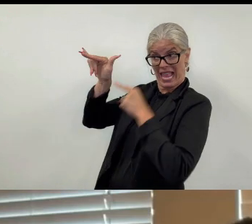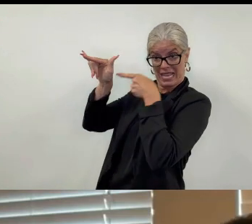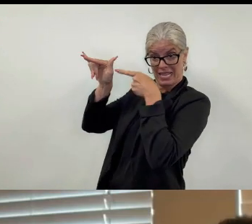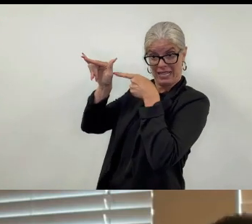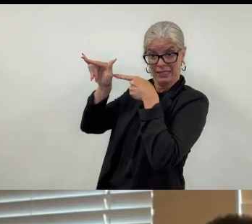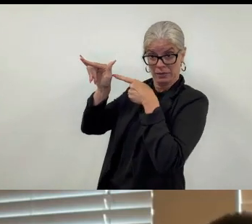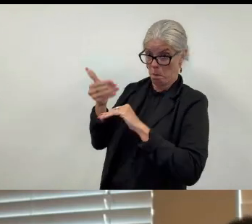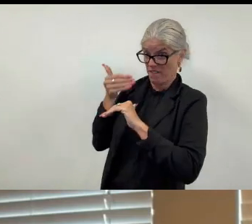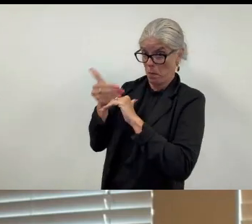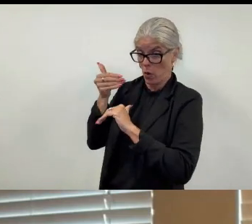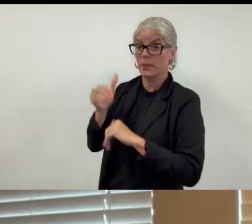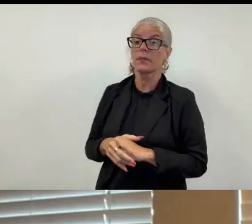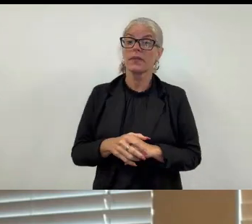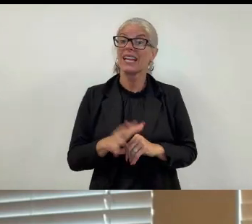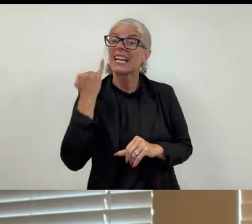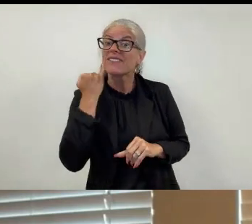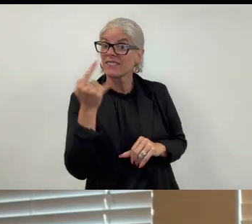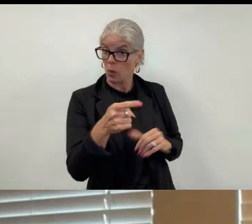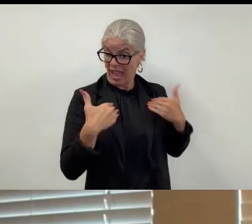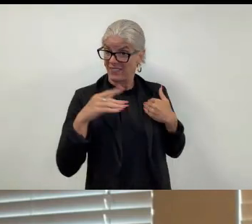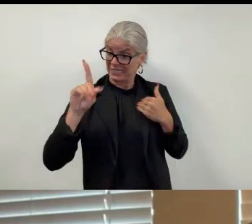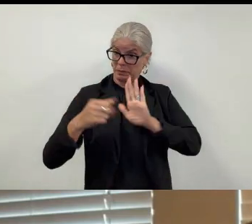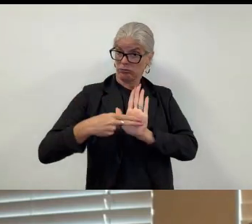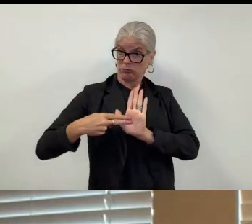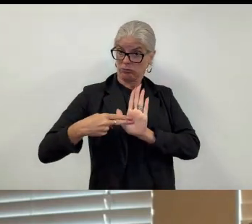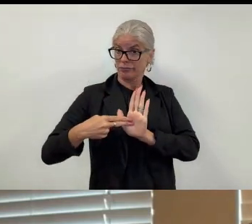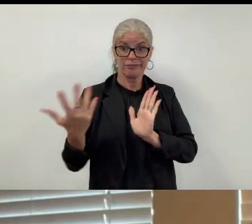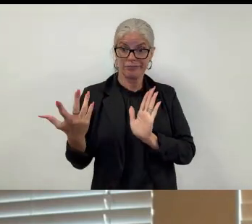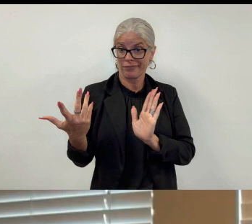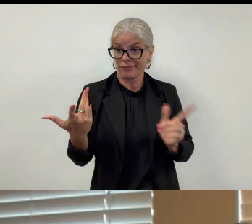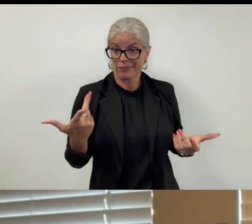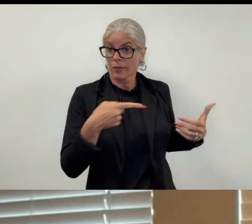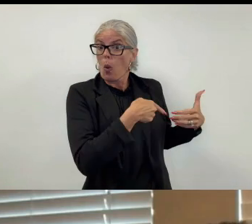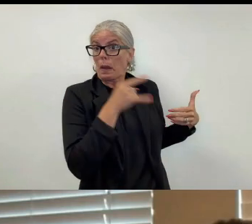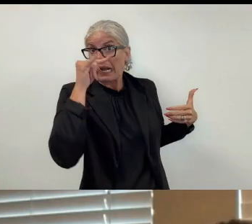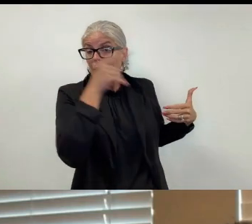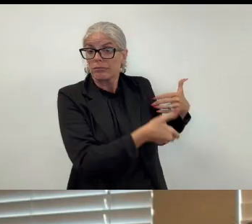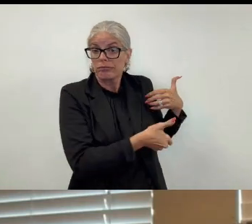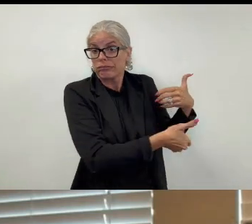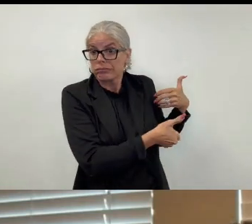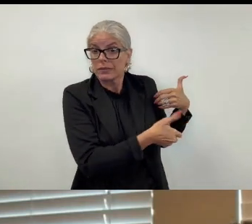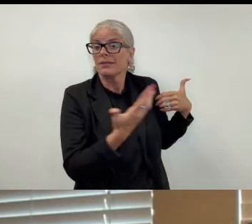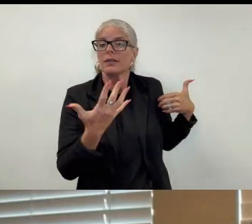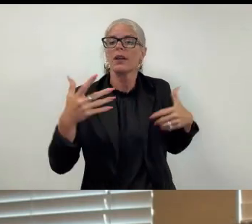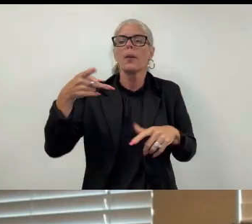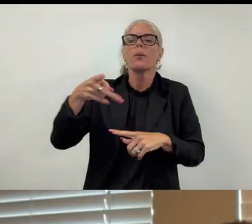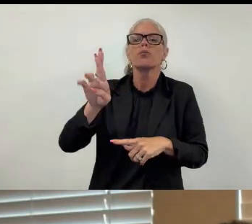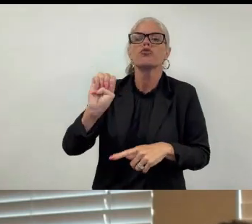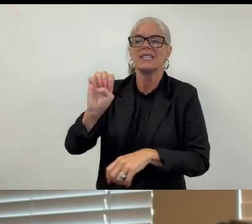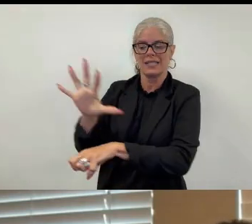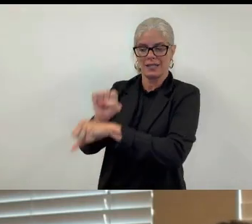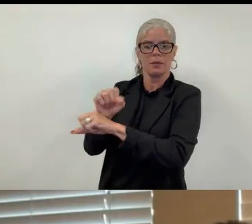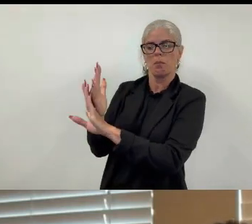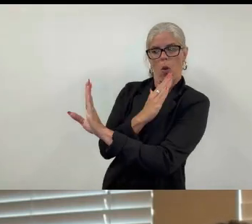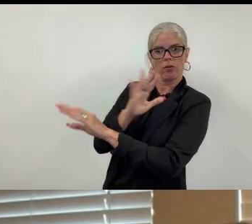is the pre-boarding process. So of course, folks with disabilities, if you have a disability, if you have a small child, you can